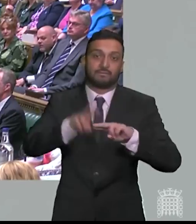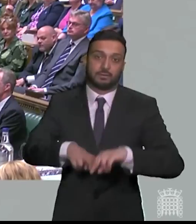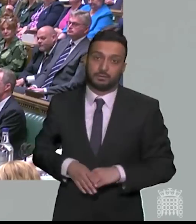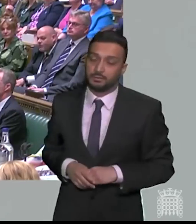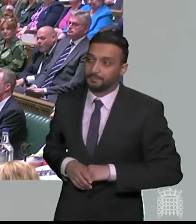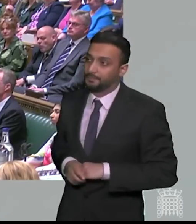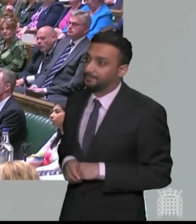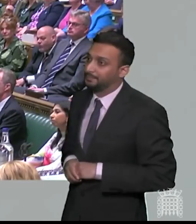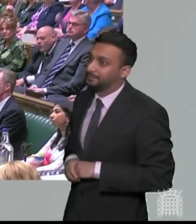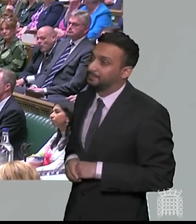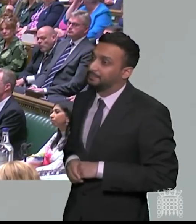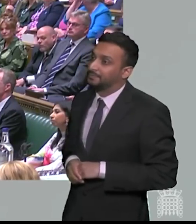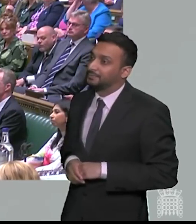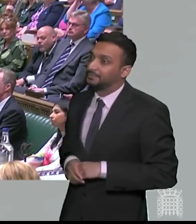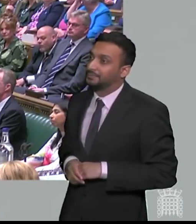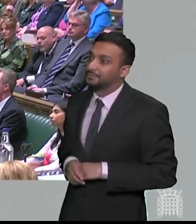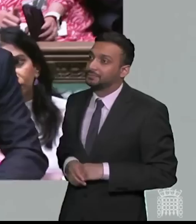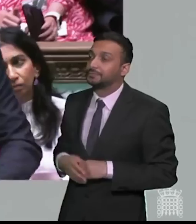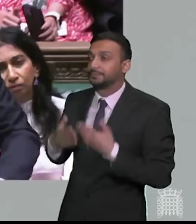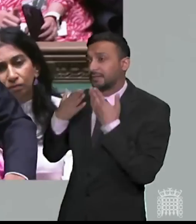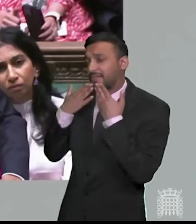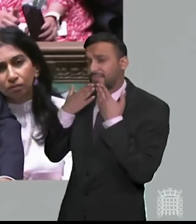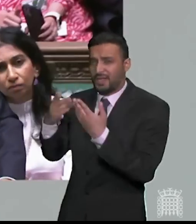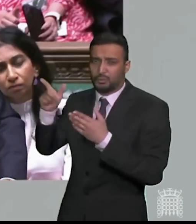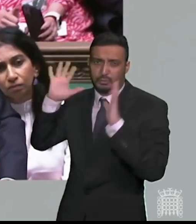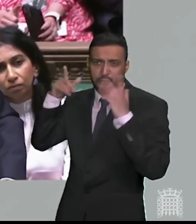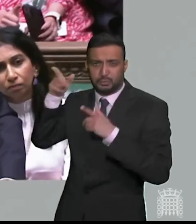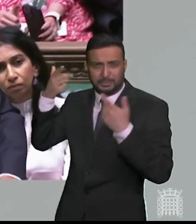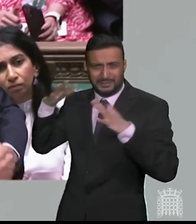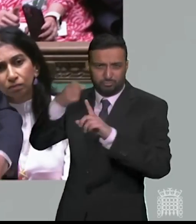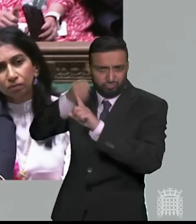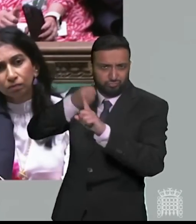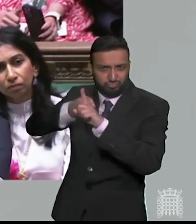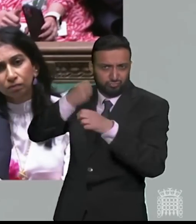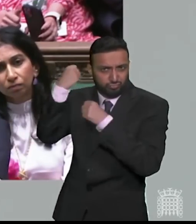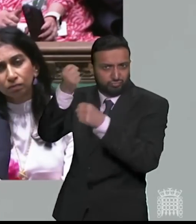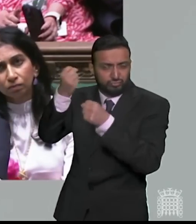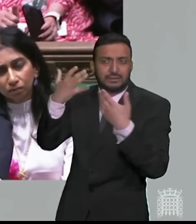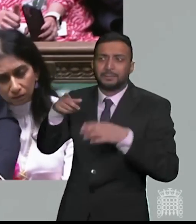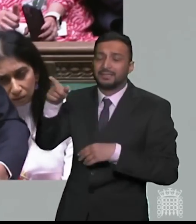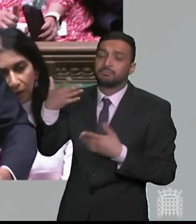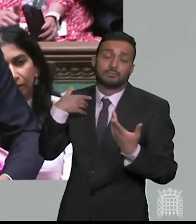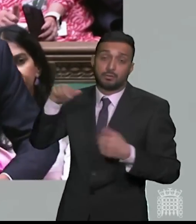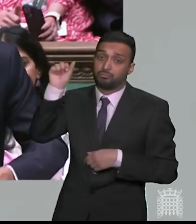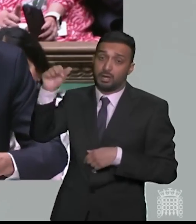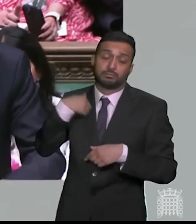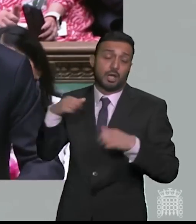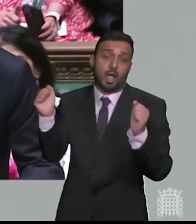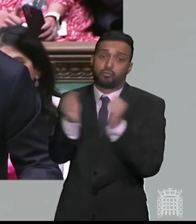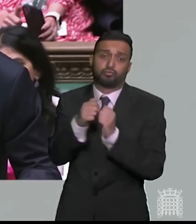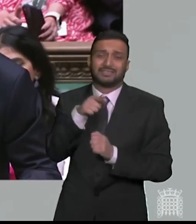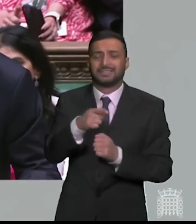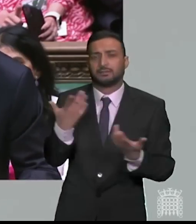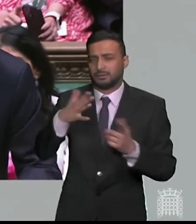Well, Mr. Speaker, can I thank my honourable friend for campaigning on this? As I've said before, we shouldn't let political correctness stand in the way of